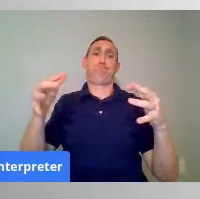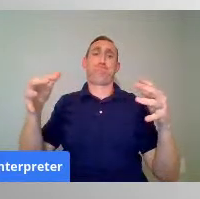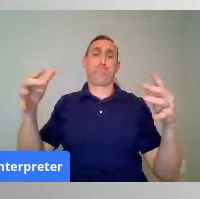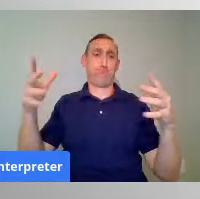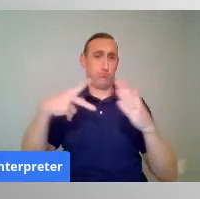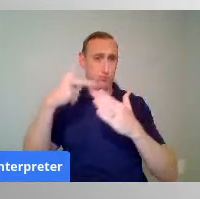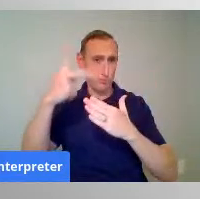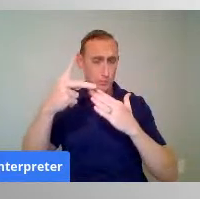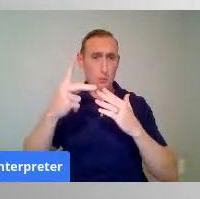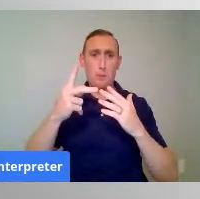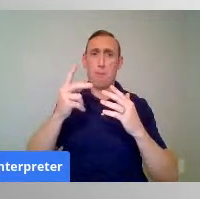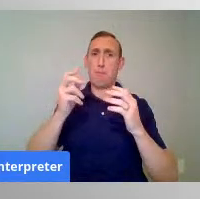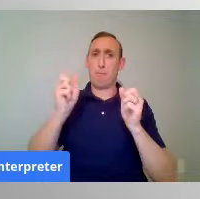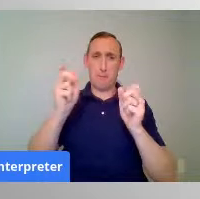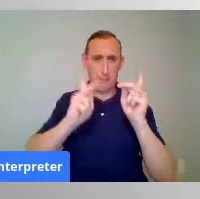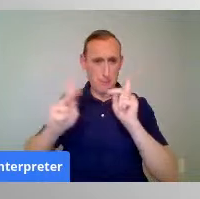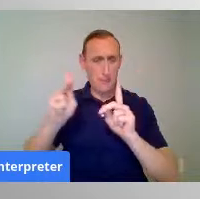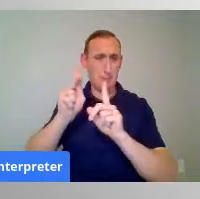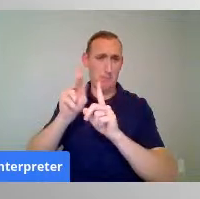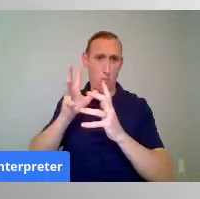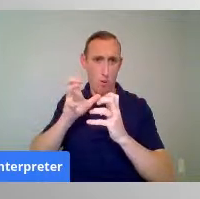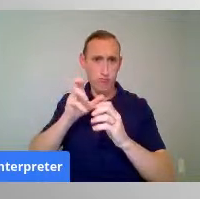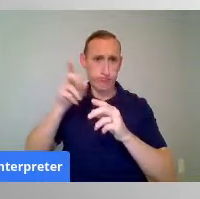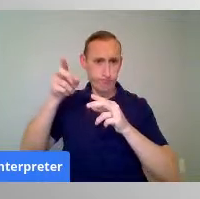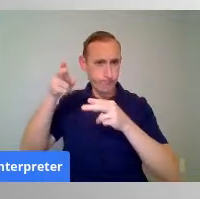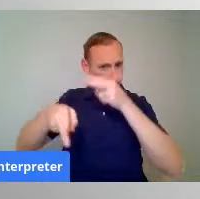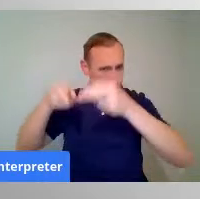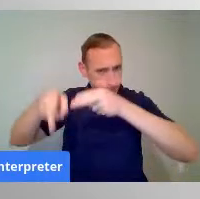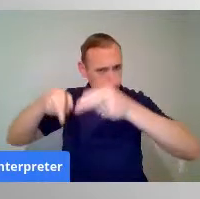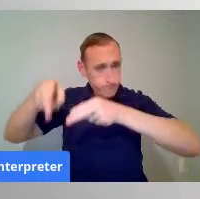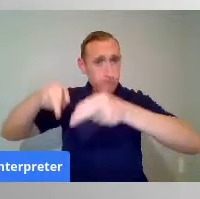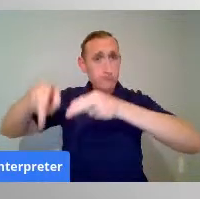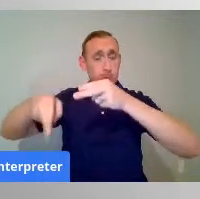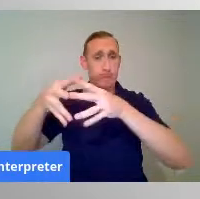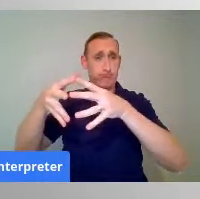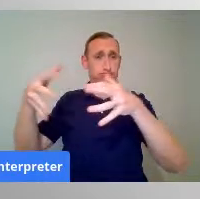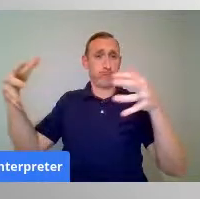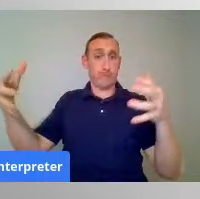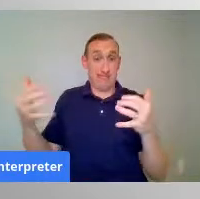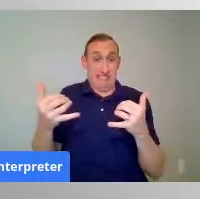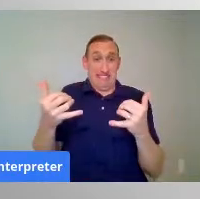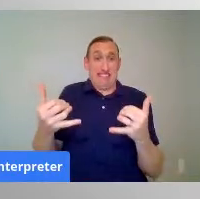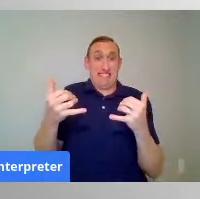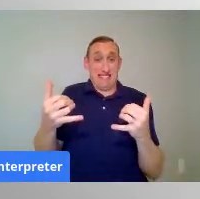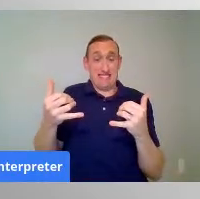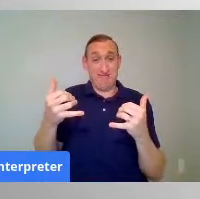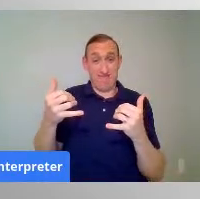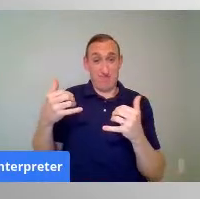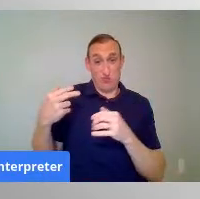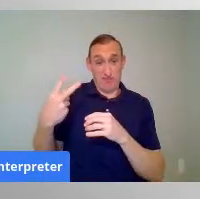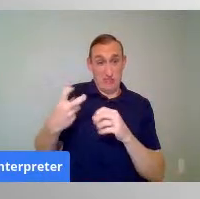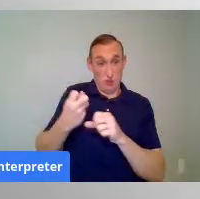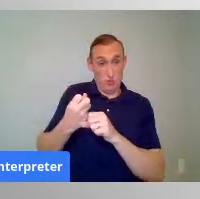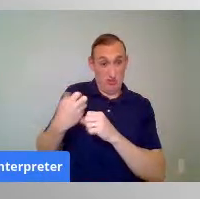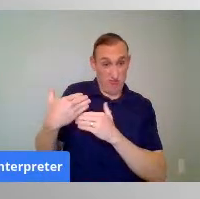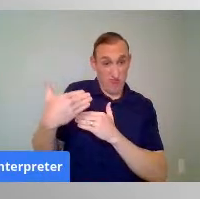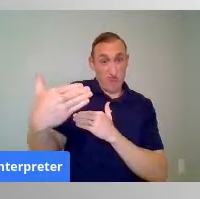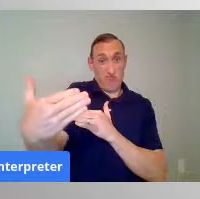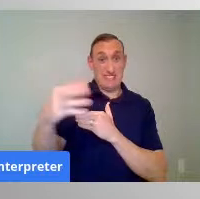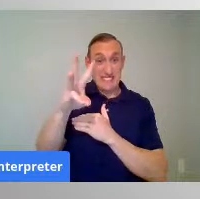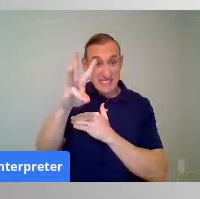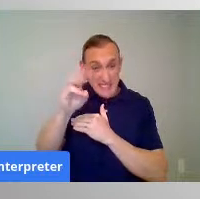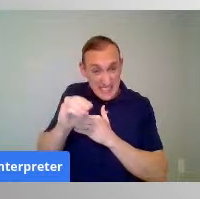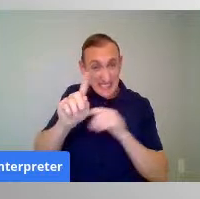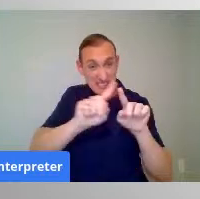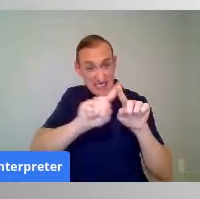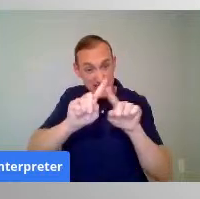So over the past few years, we've now reached to the point where we're doing 60 different programs